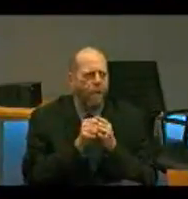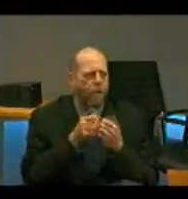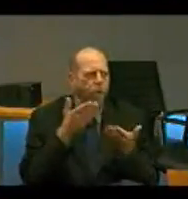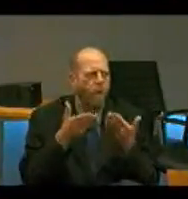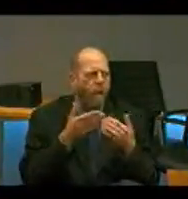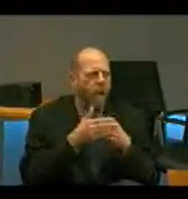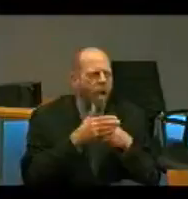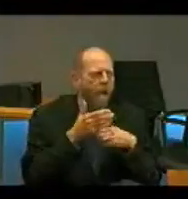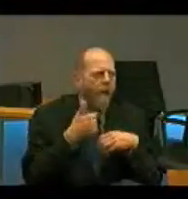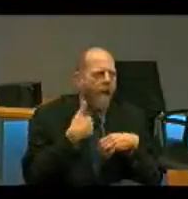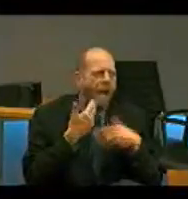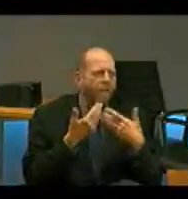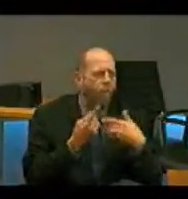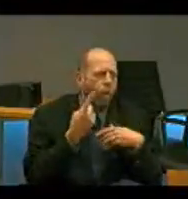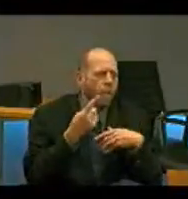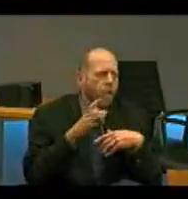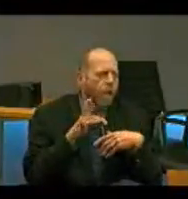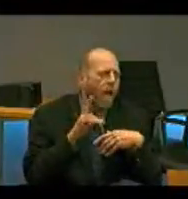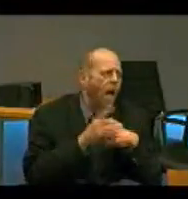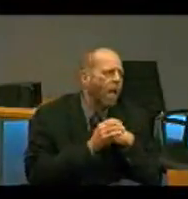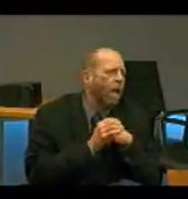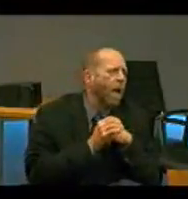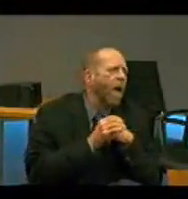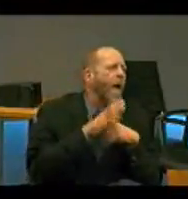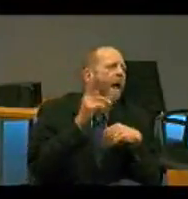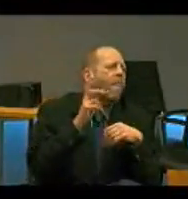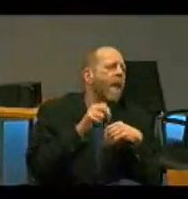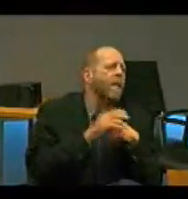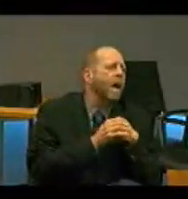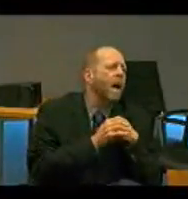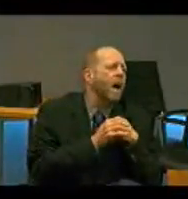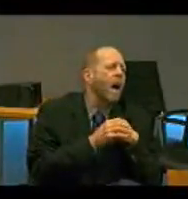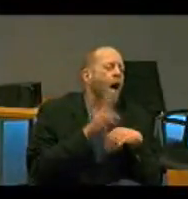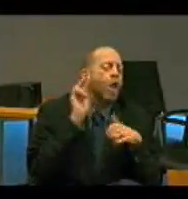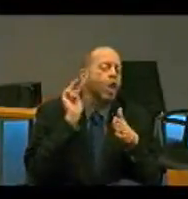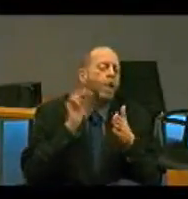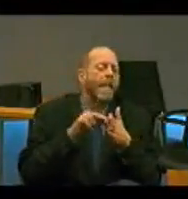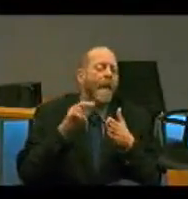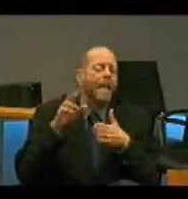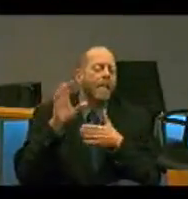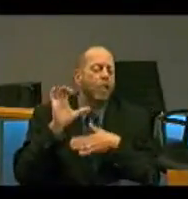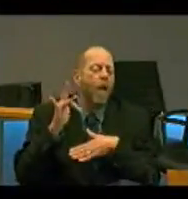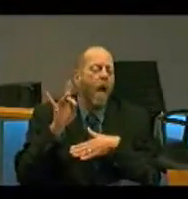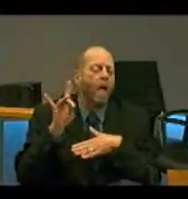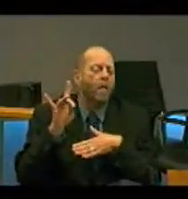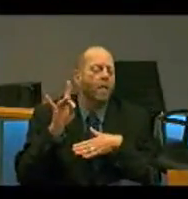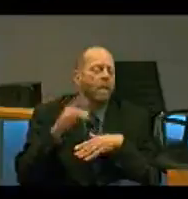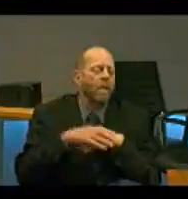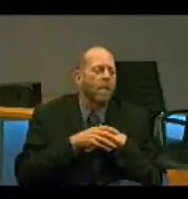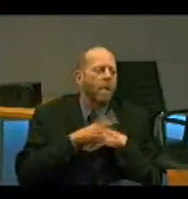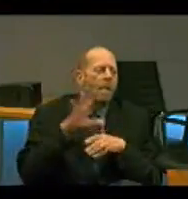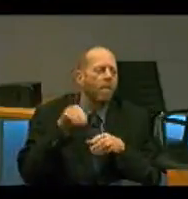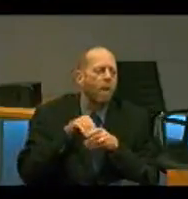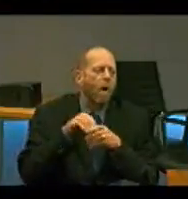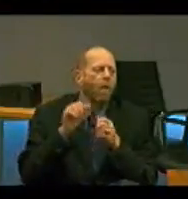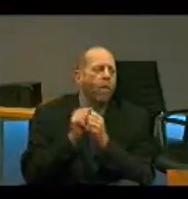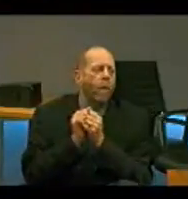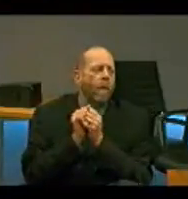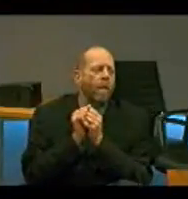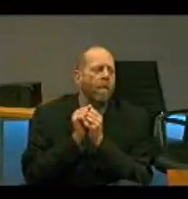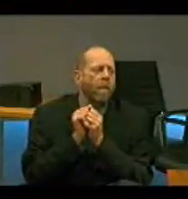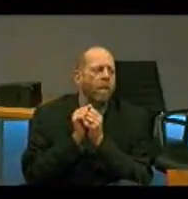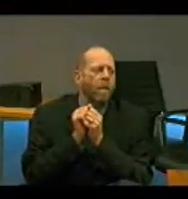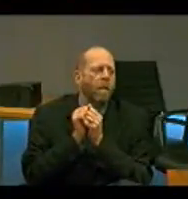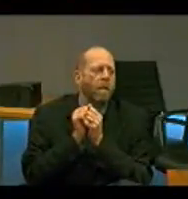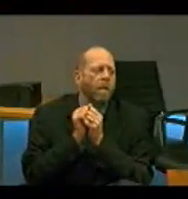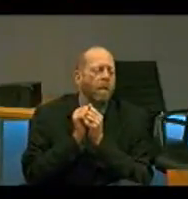numbers where you have a single child engaging in multiple acts. And then looking at a child involved with that could easily